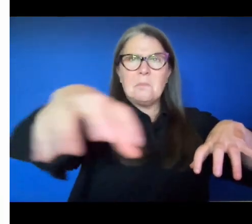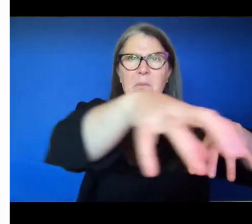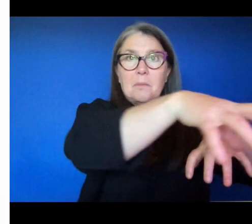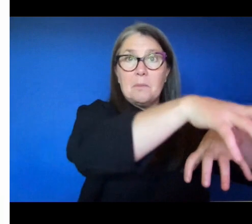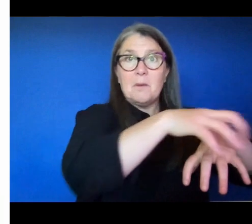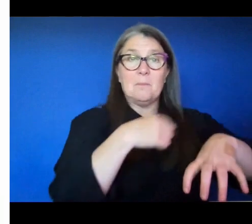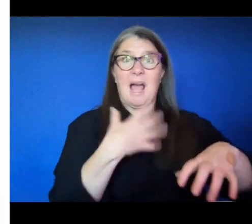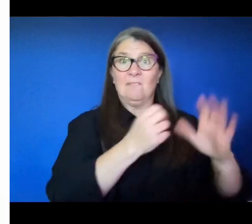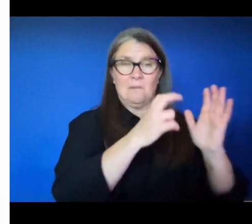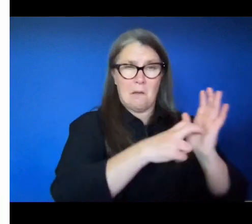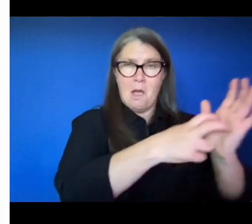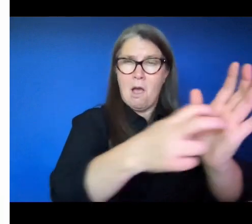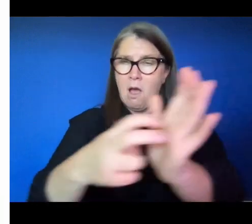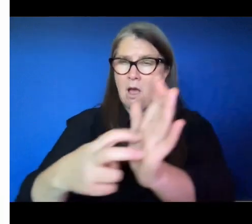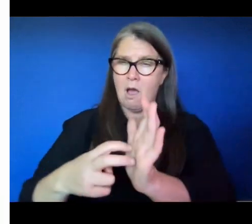which